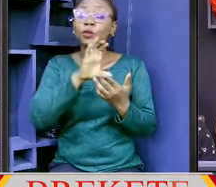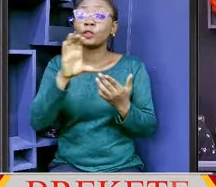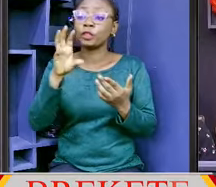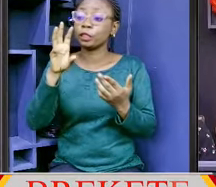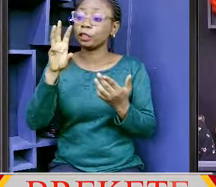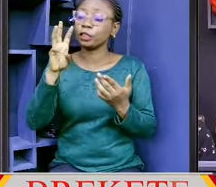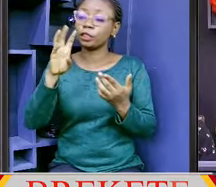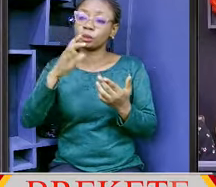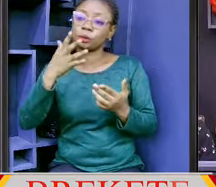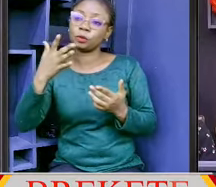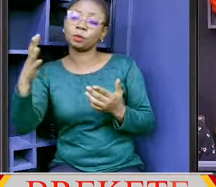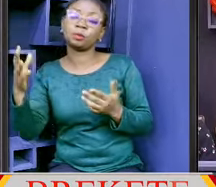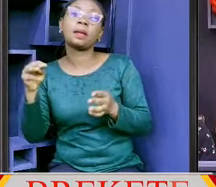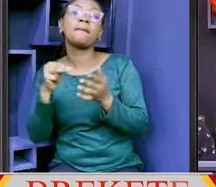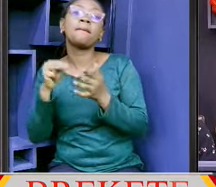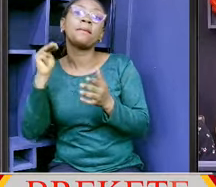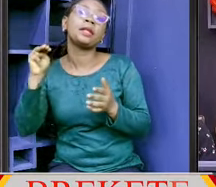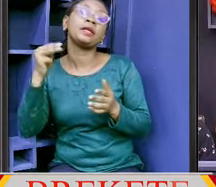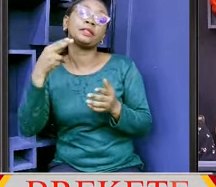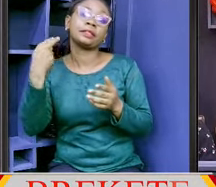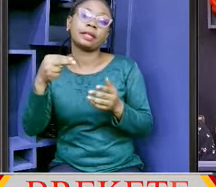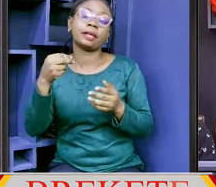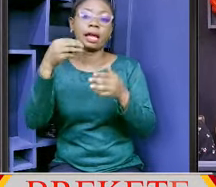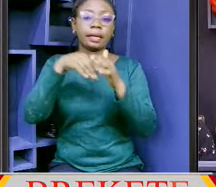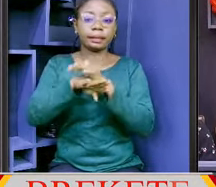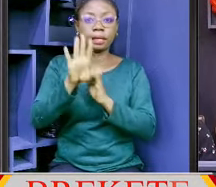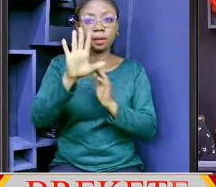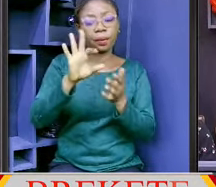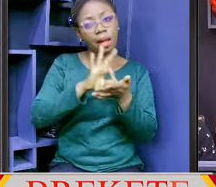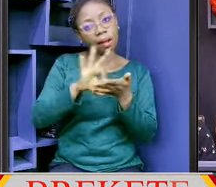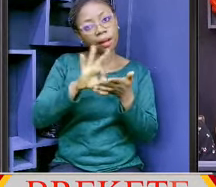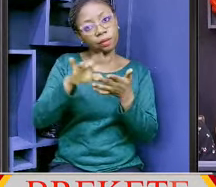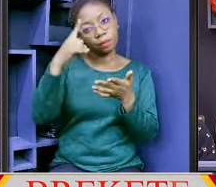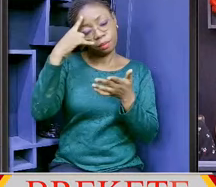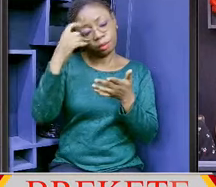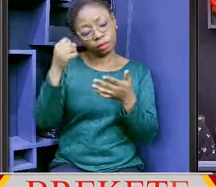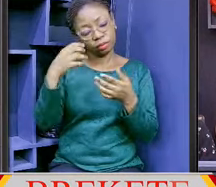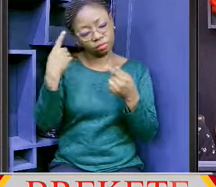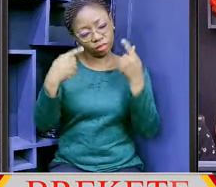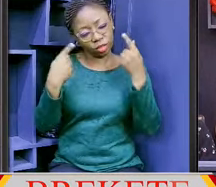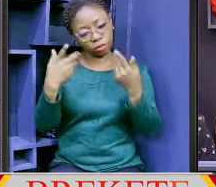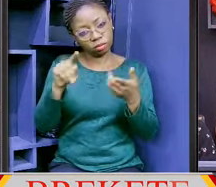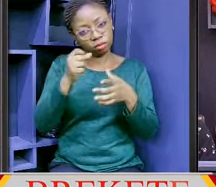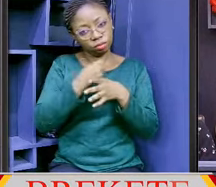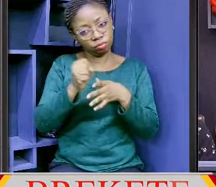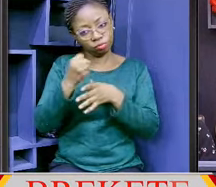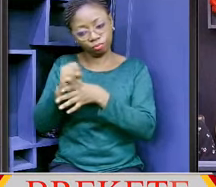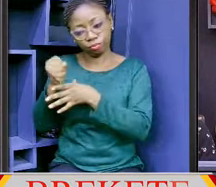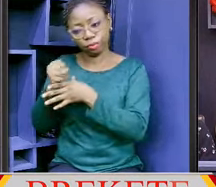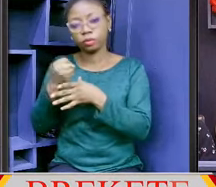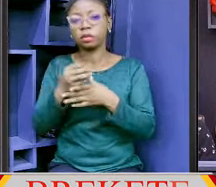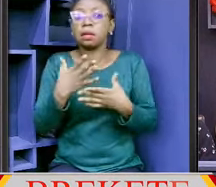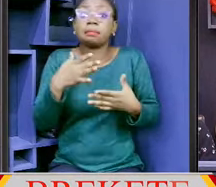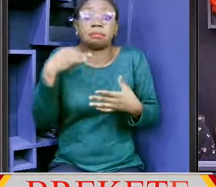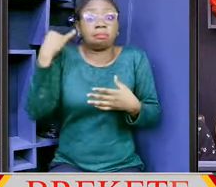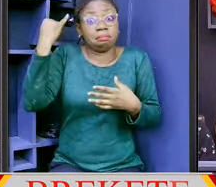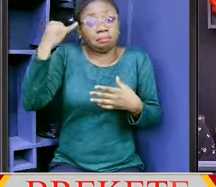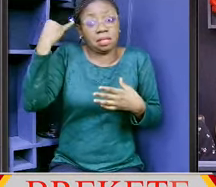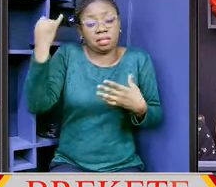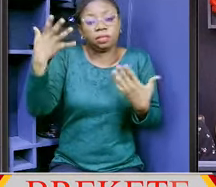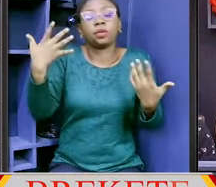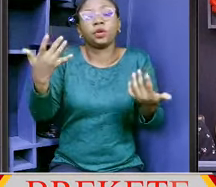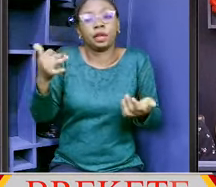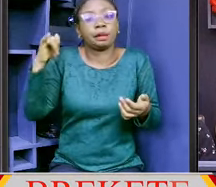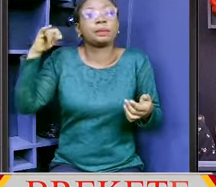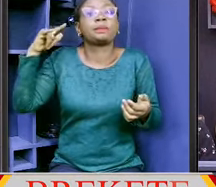260 something million naira enter your account. Because you dey suspect, you share them. Let's assume, say, Air